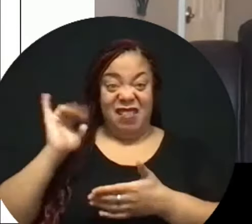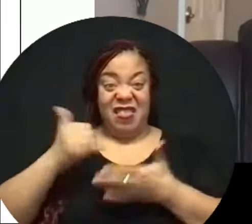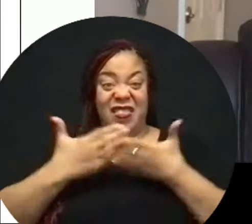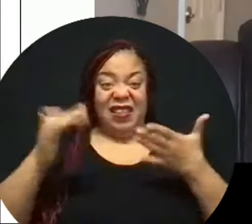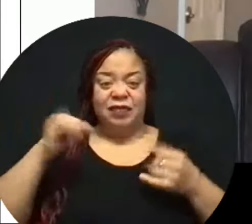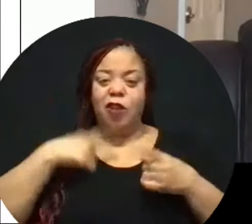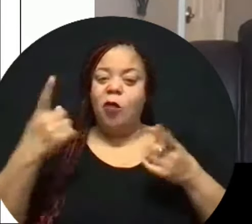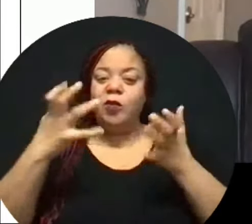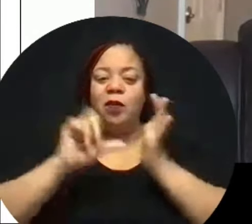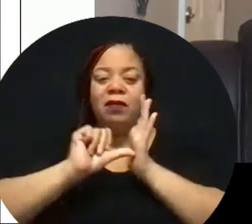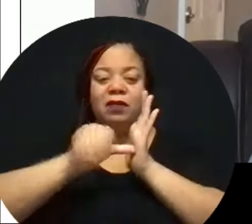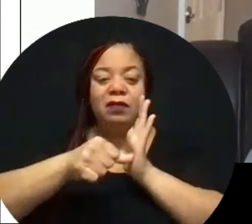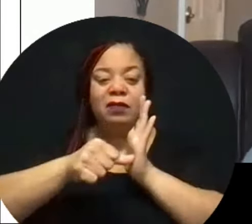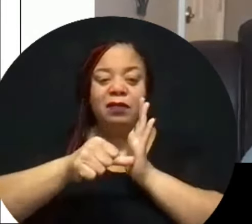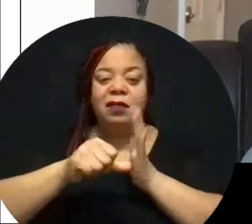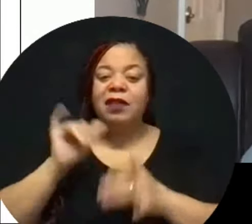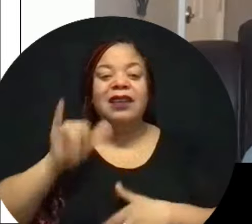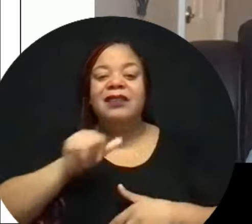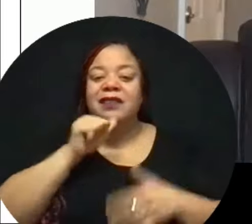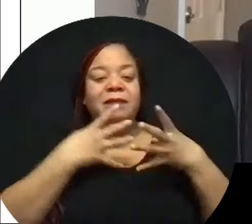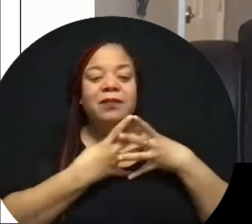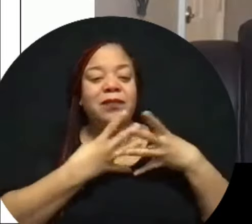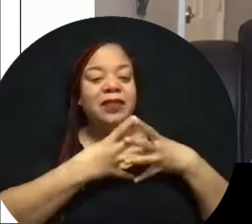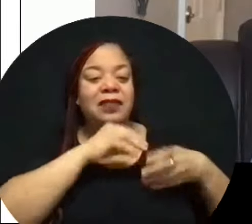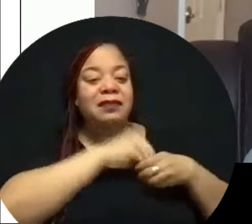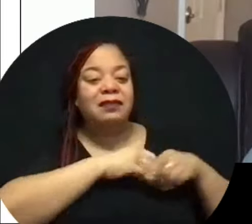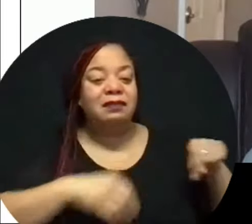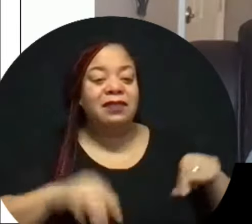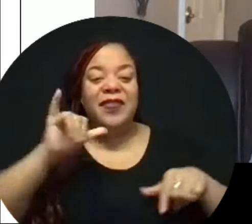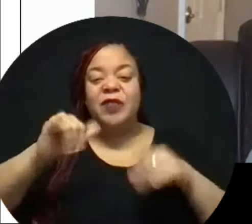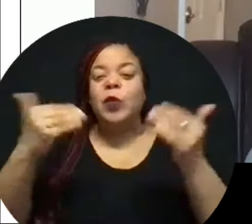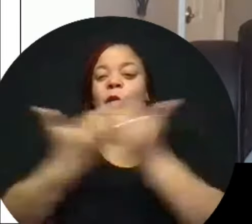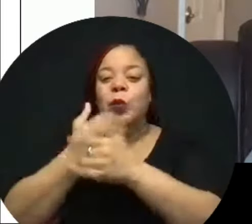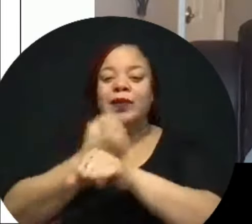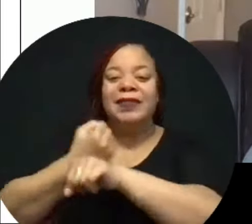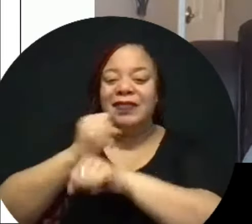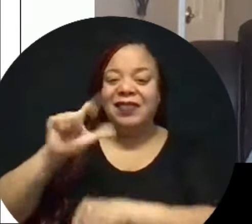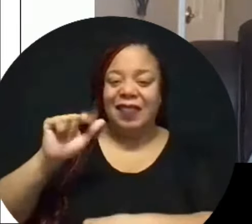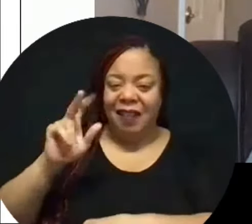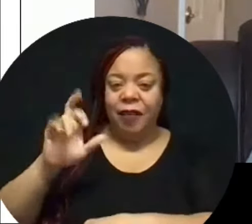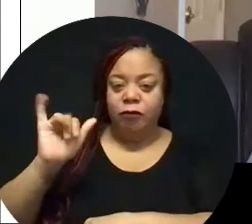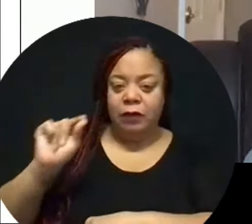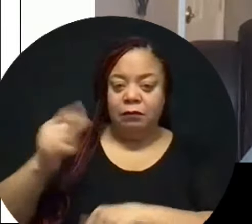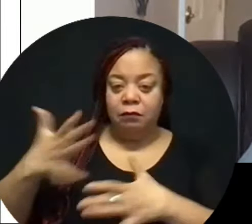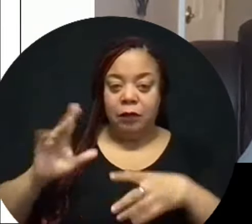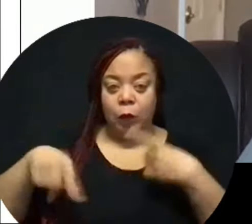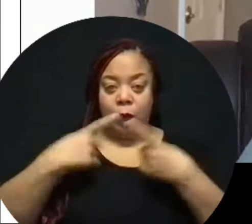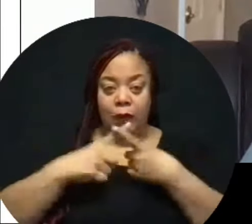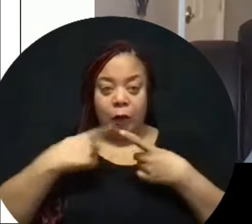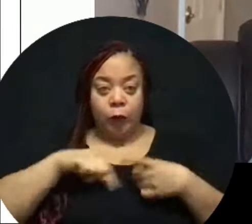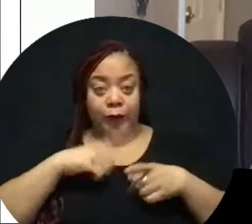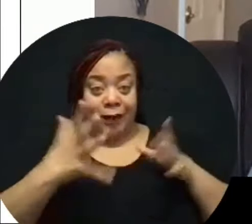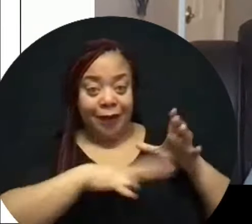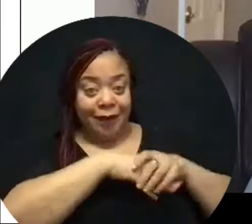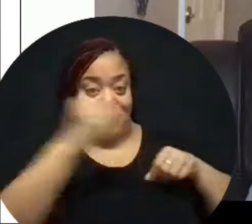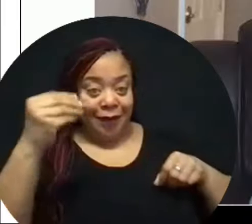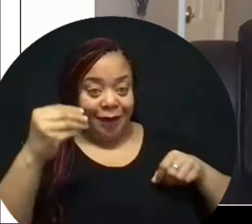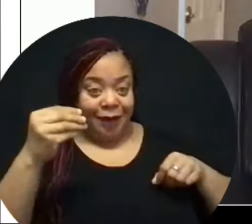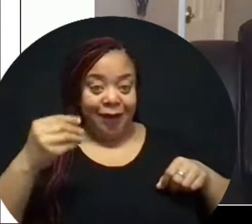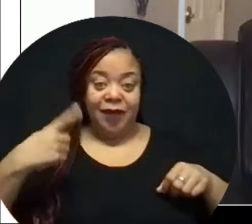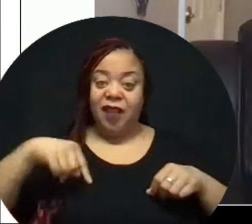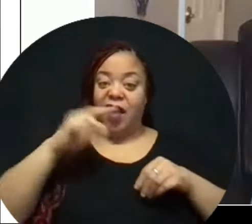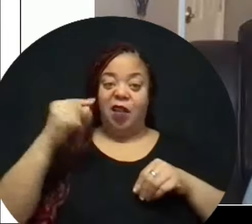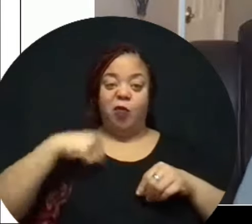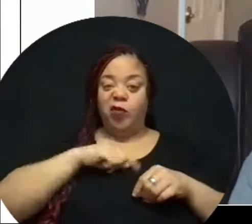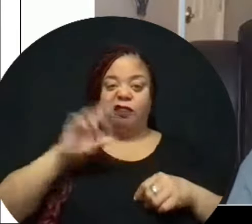polluted, like, and also living off of cheap, high carb food that tends to be very unhealthy and highly processed, even